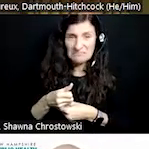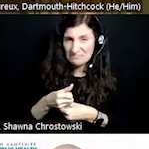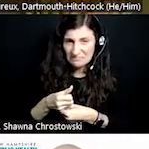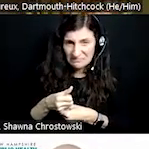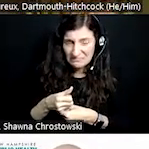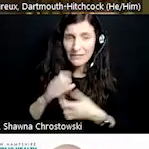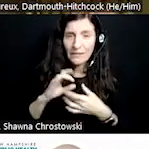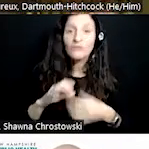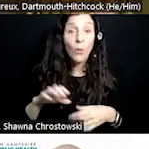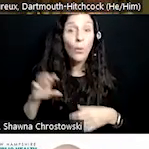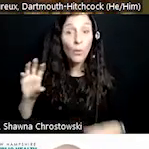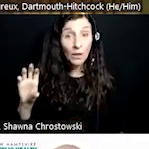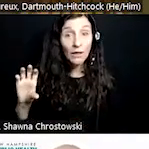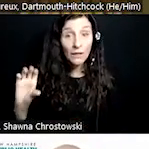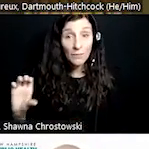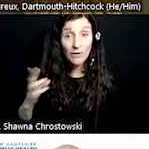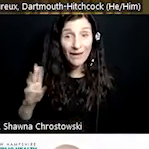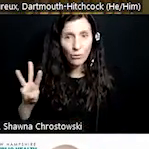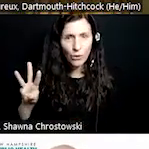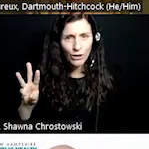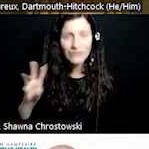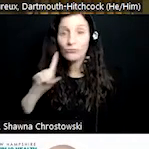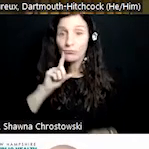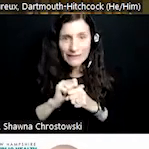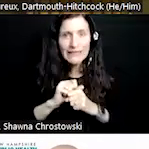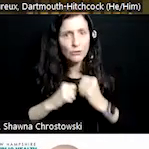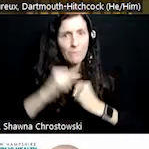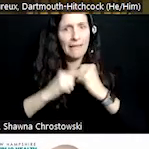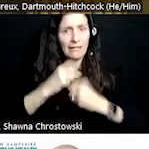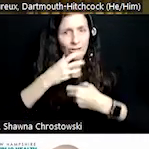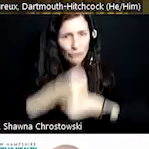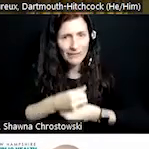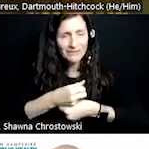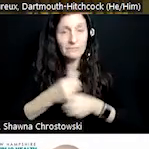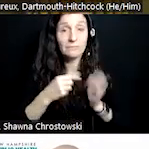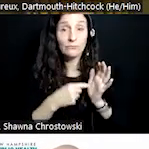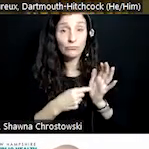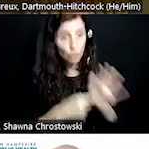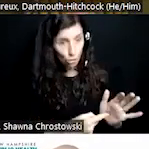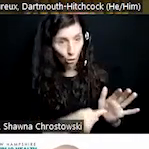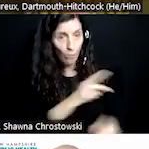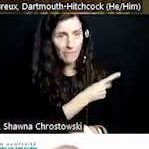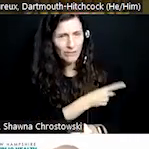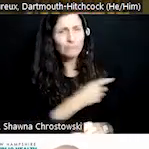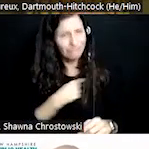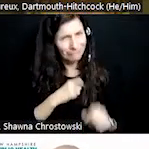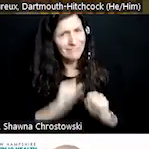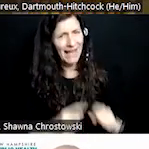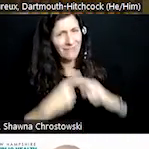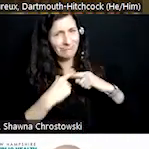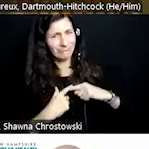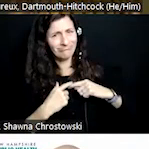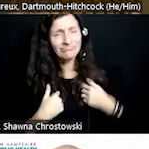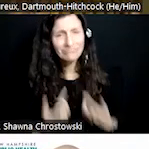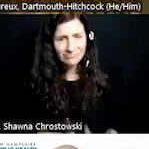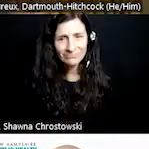workers really do have to work to build that trust and show that they can be a person that is a